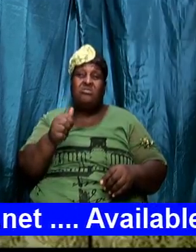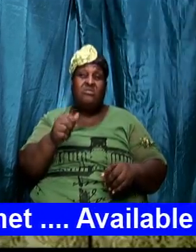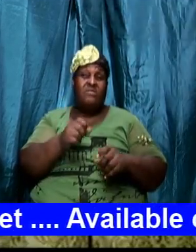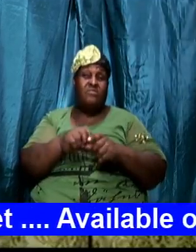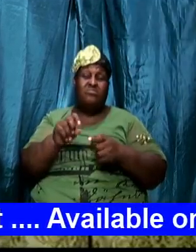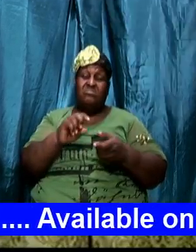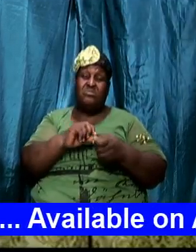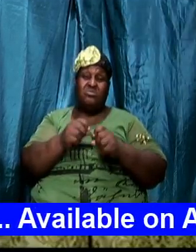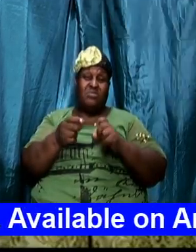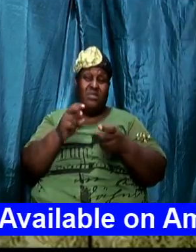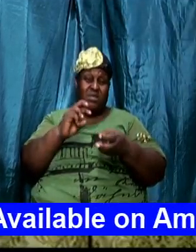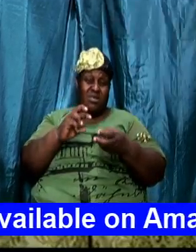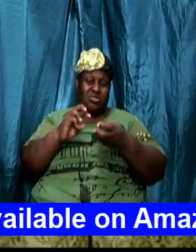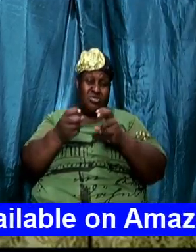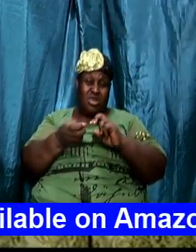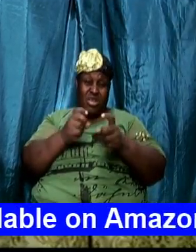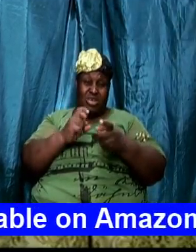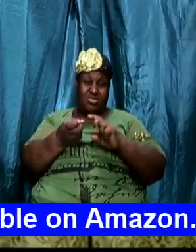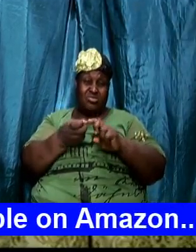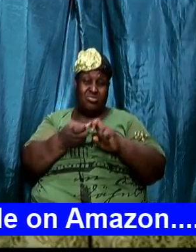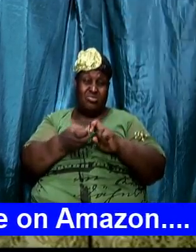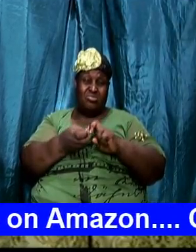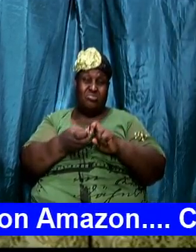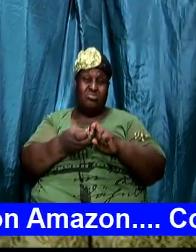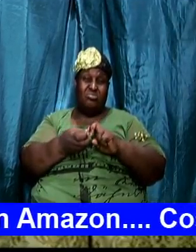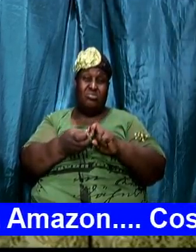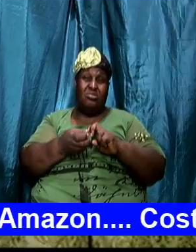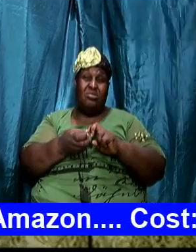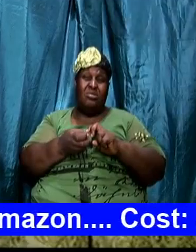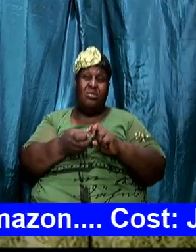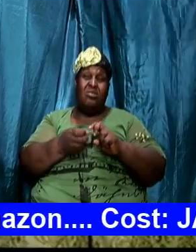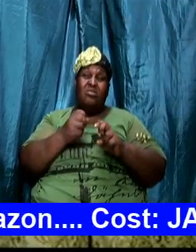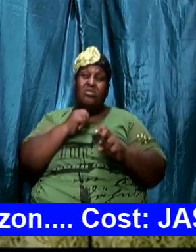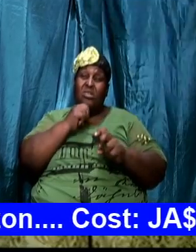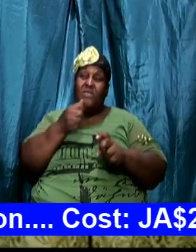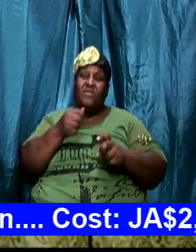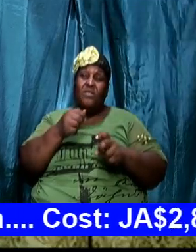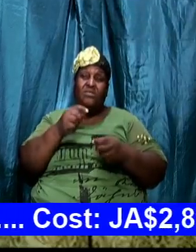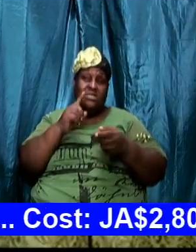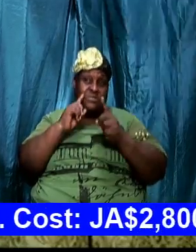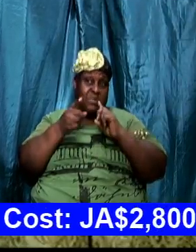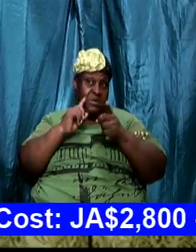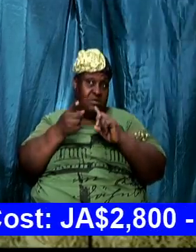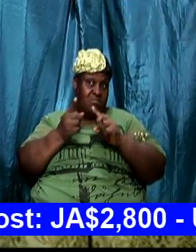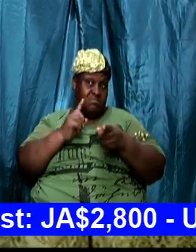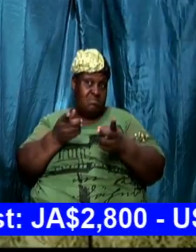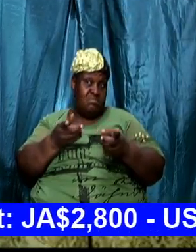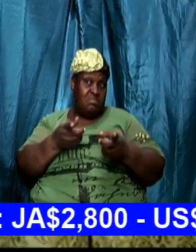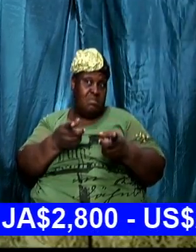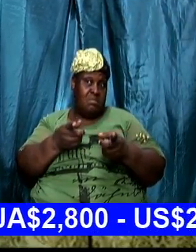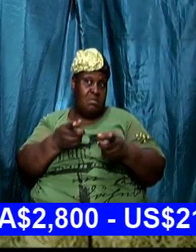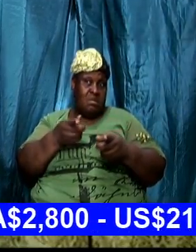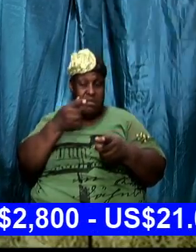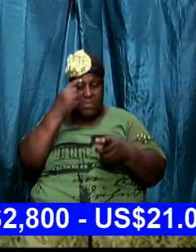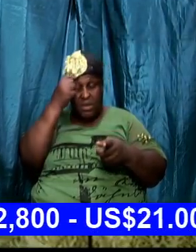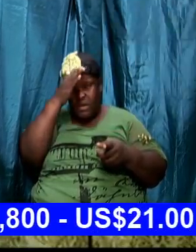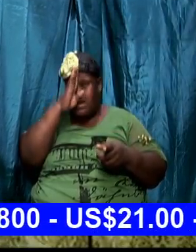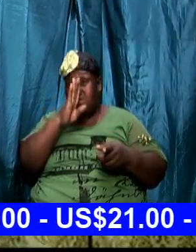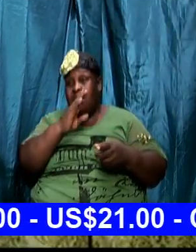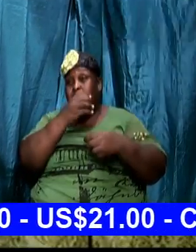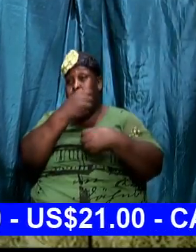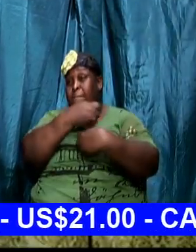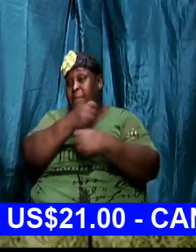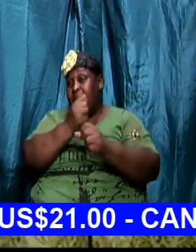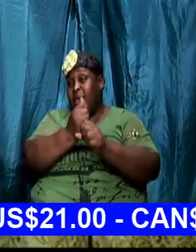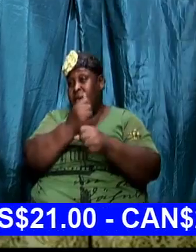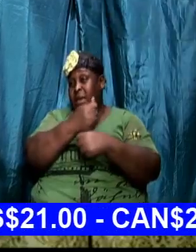negotiation. It was not up for discussion. Because God made them.